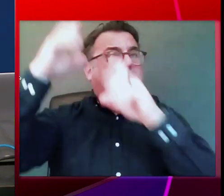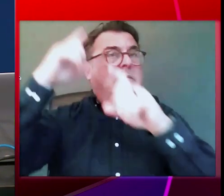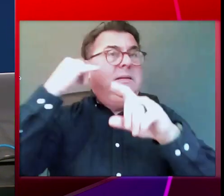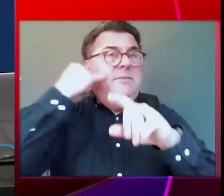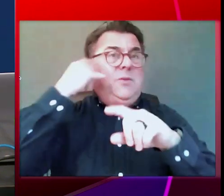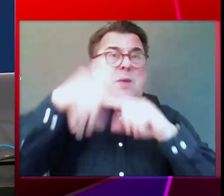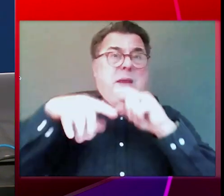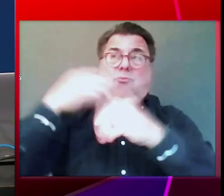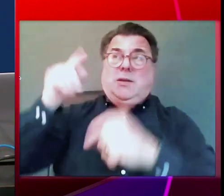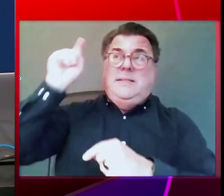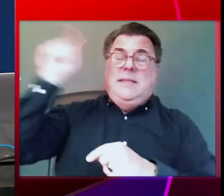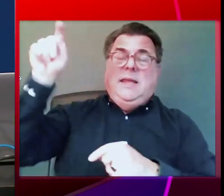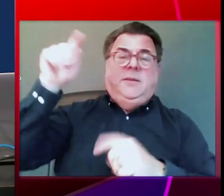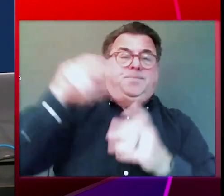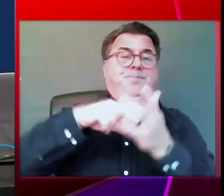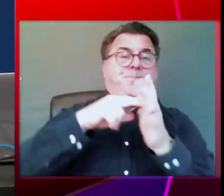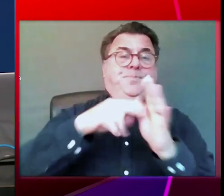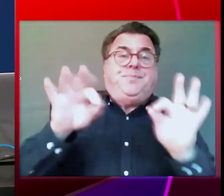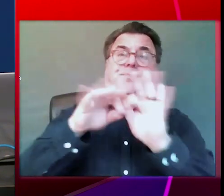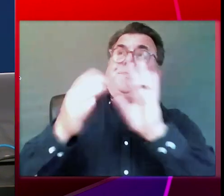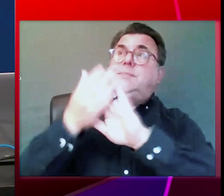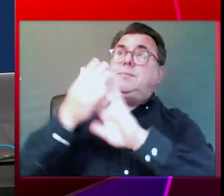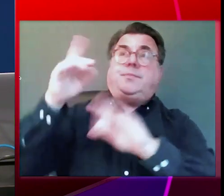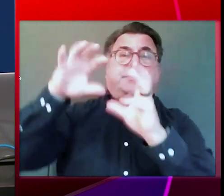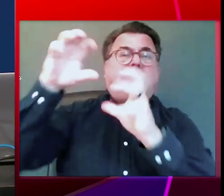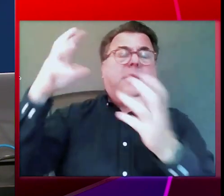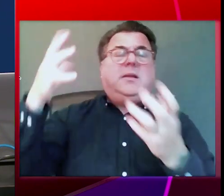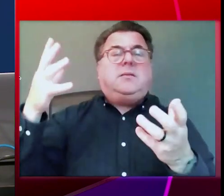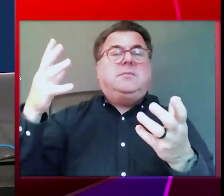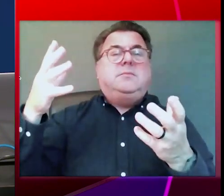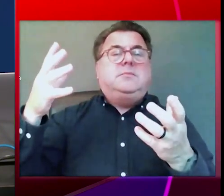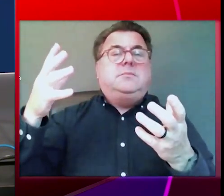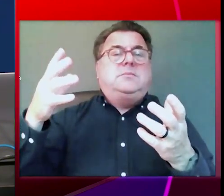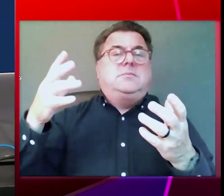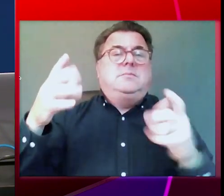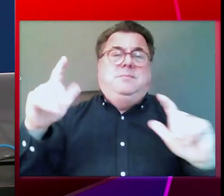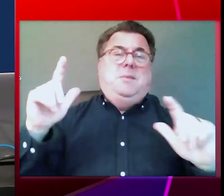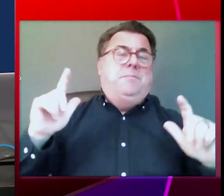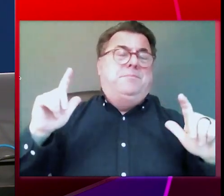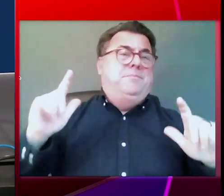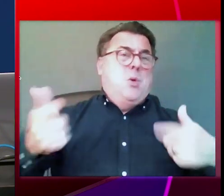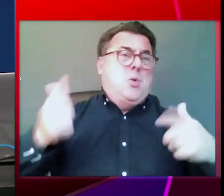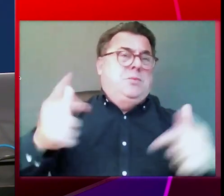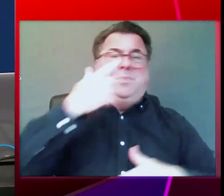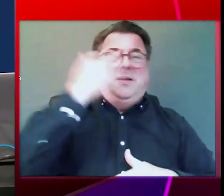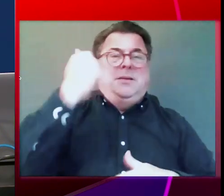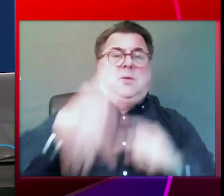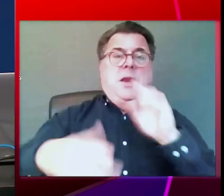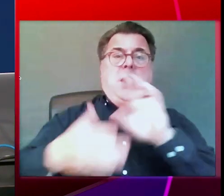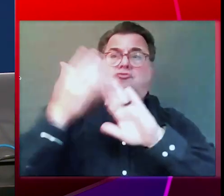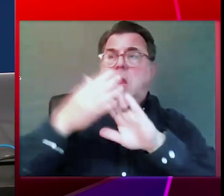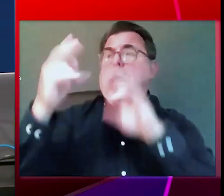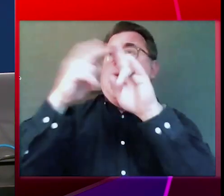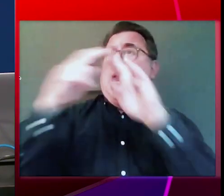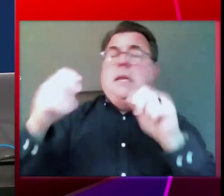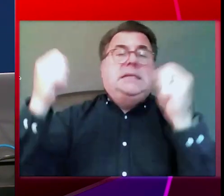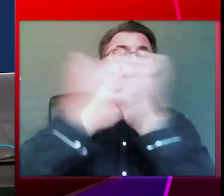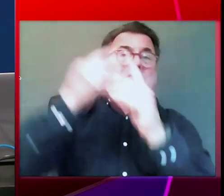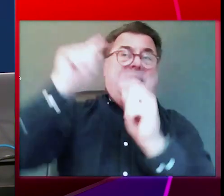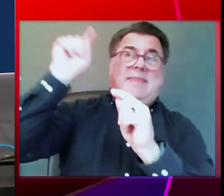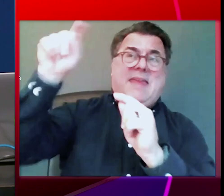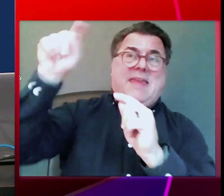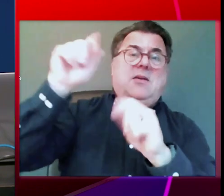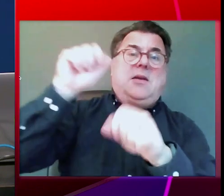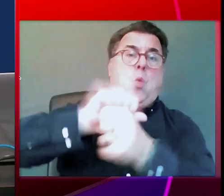all of the sort of value of operating the cloud essentially moot, because you can't run analytics, you can't run workloads, you can't